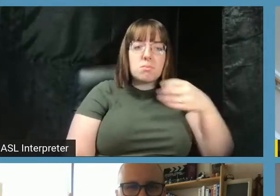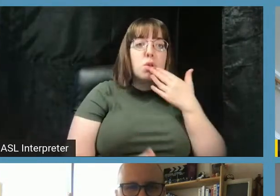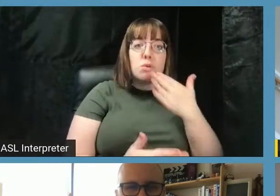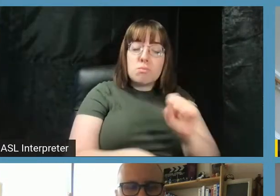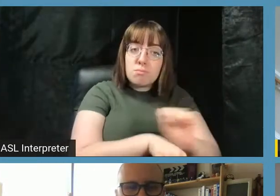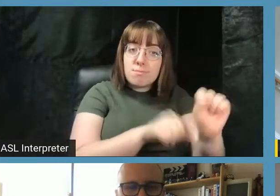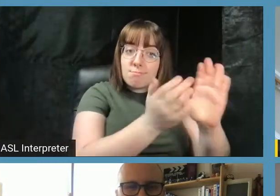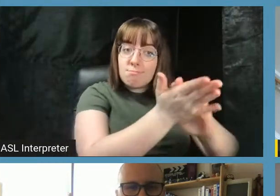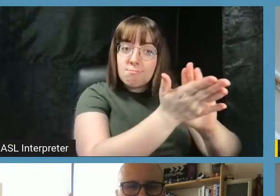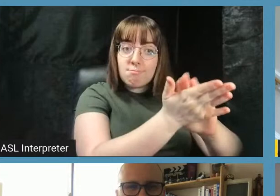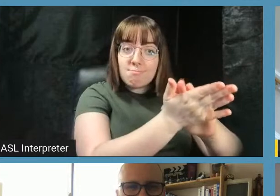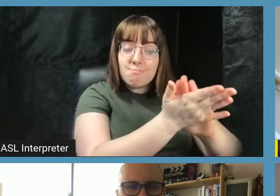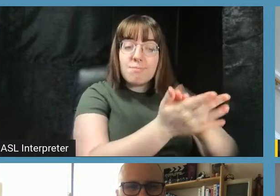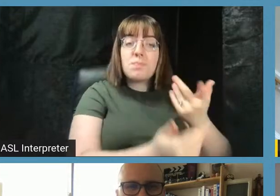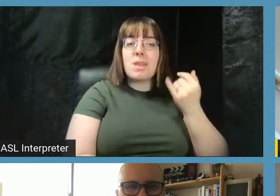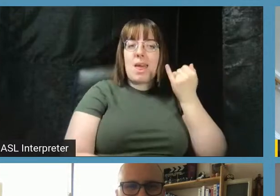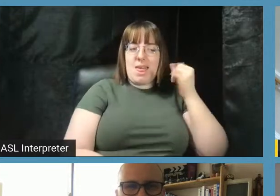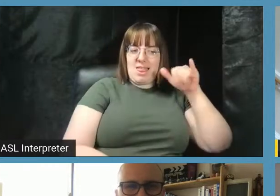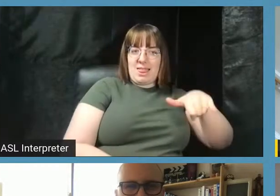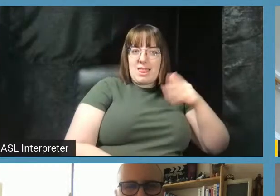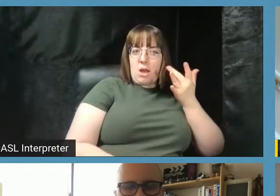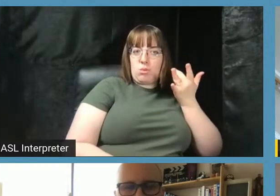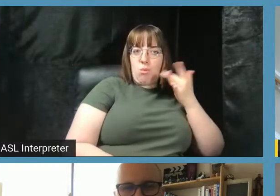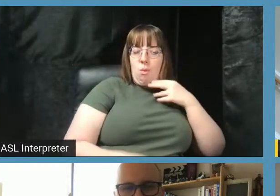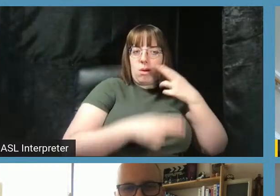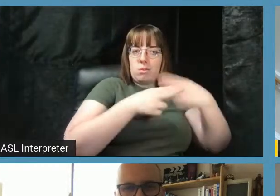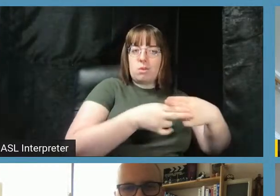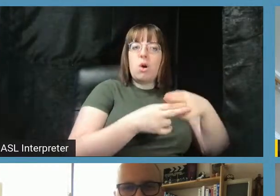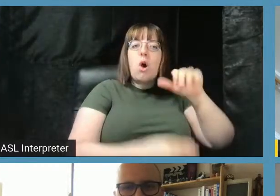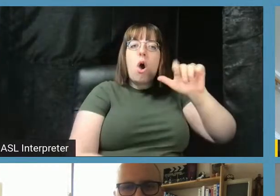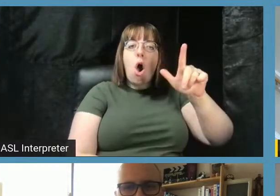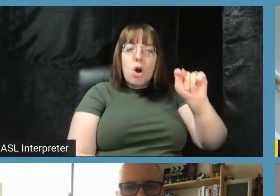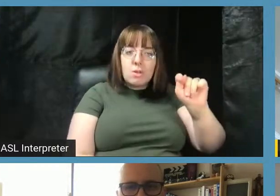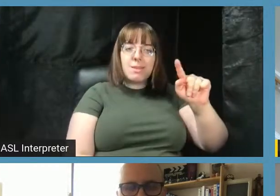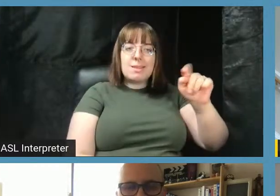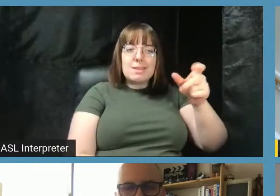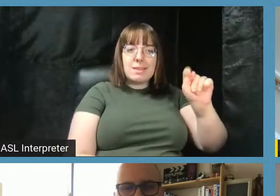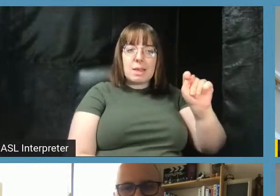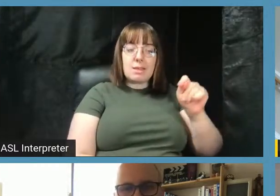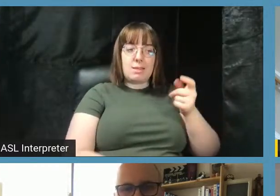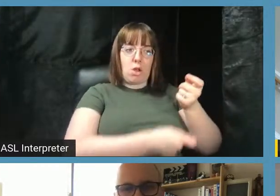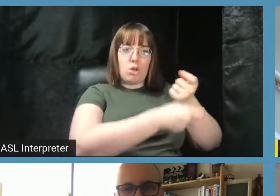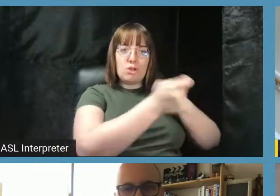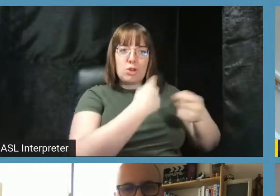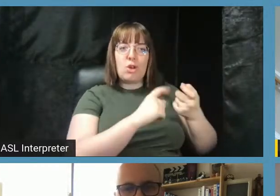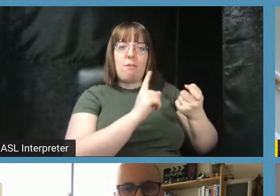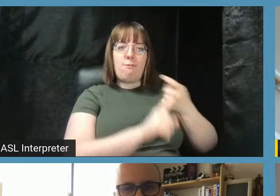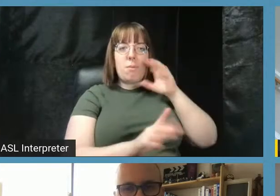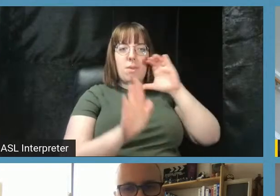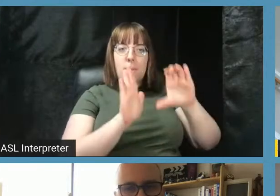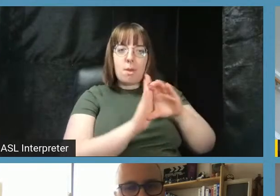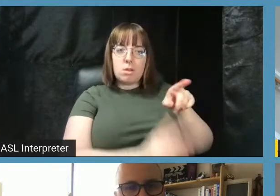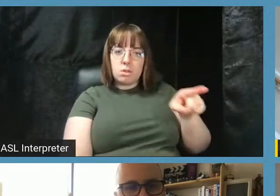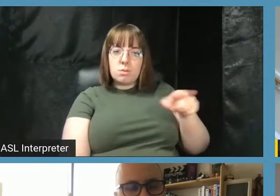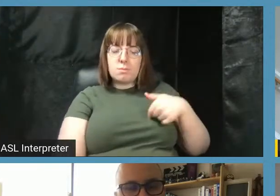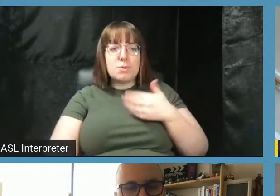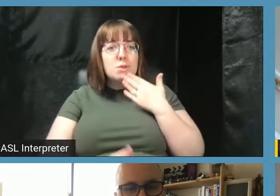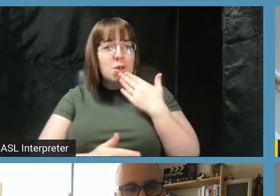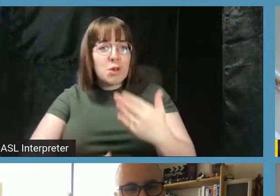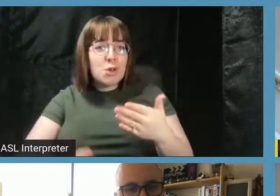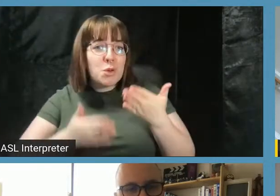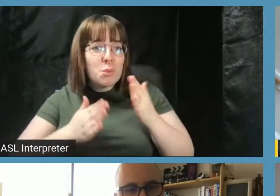job with your alt text. That's why it's called alternative text. It's an alternative to the image. It's a great way to think about